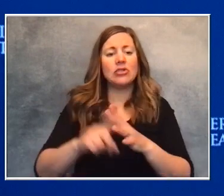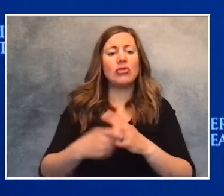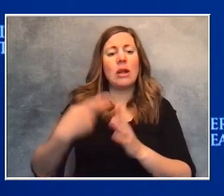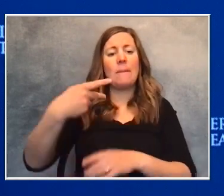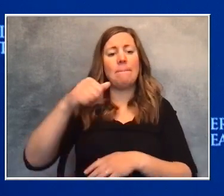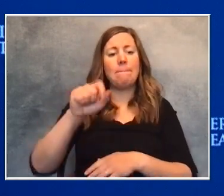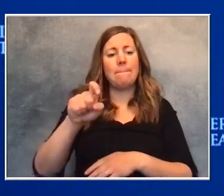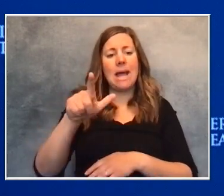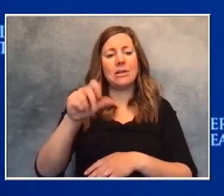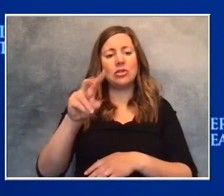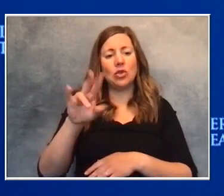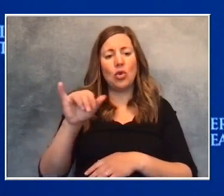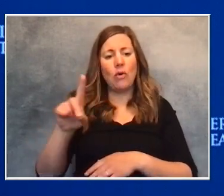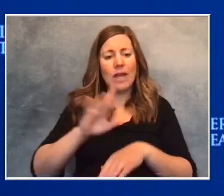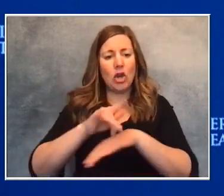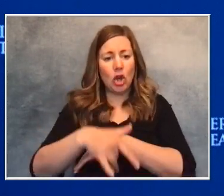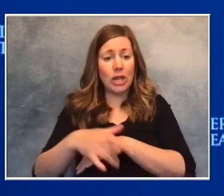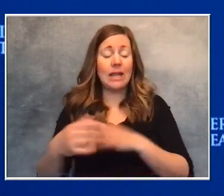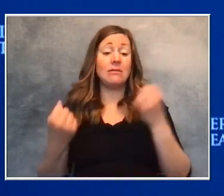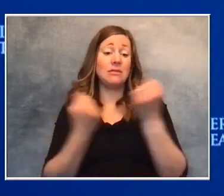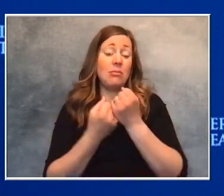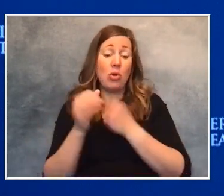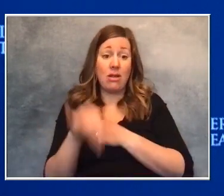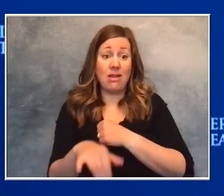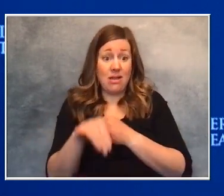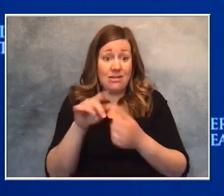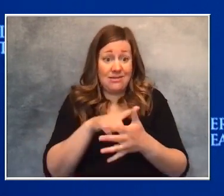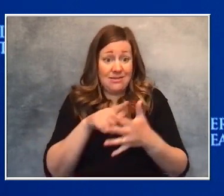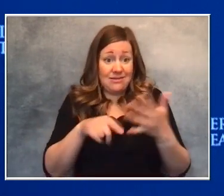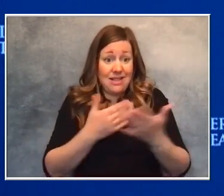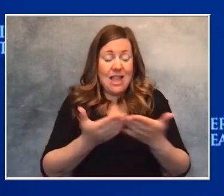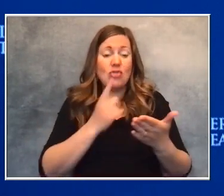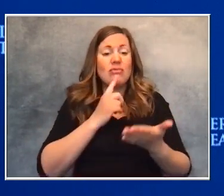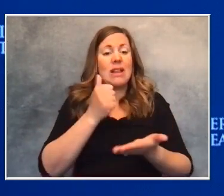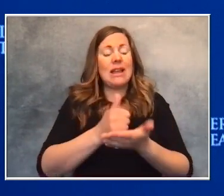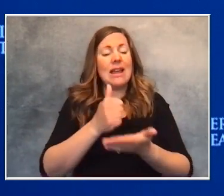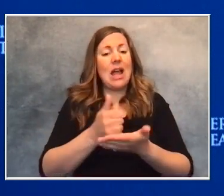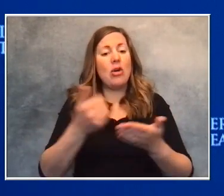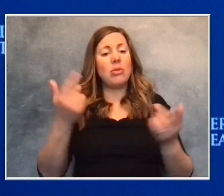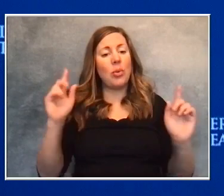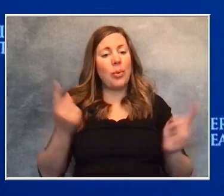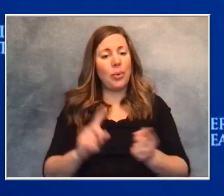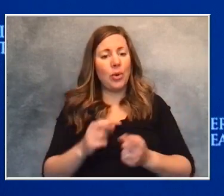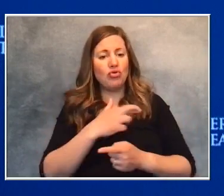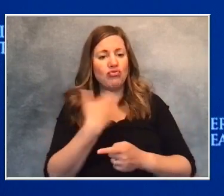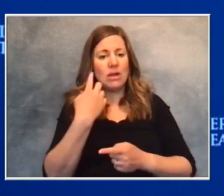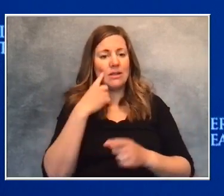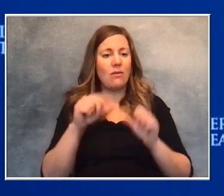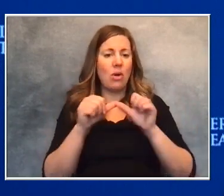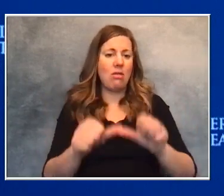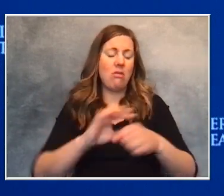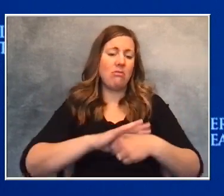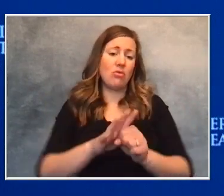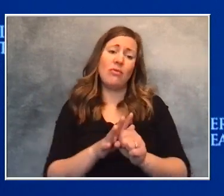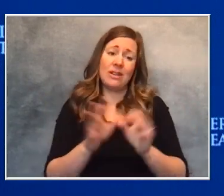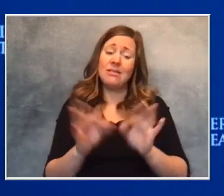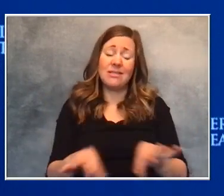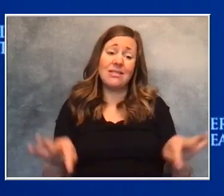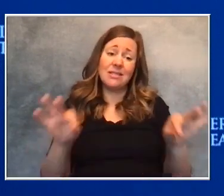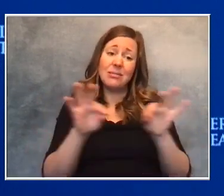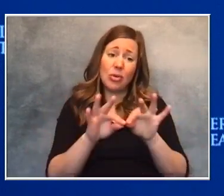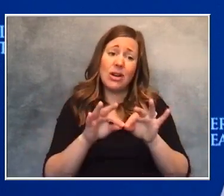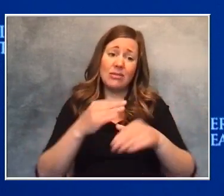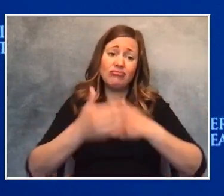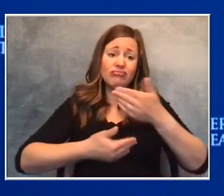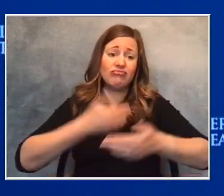data continues to support the fact that those things help reduce your risk of long COVID, and that is vitally important moving forward.